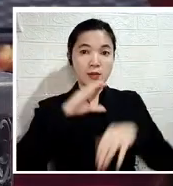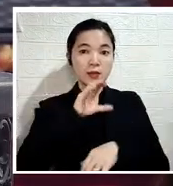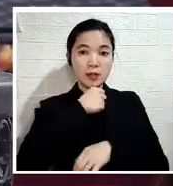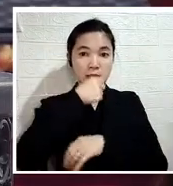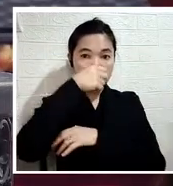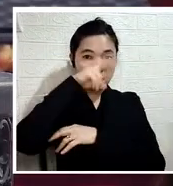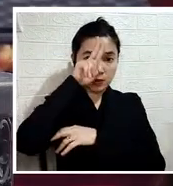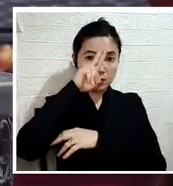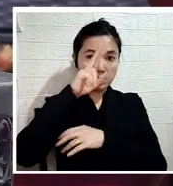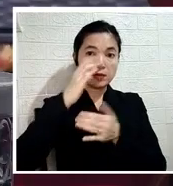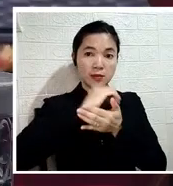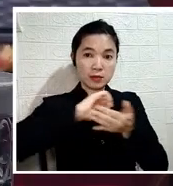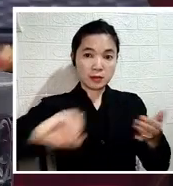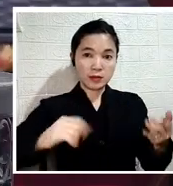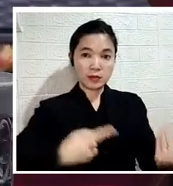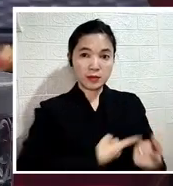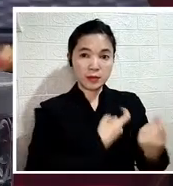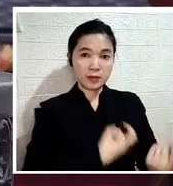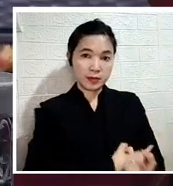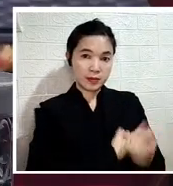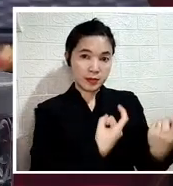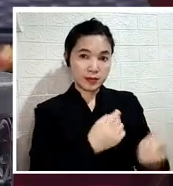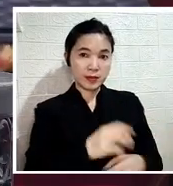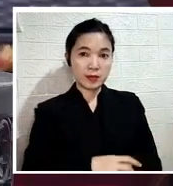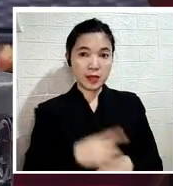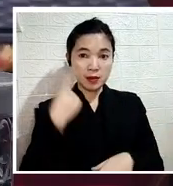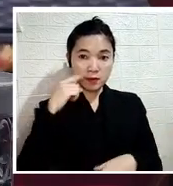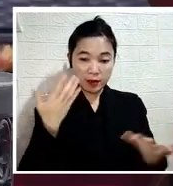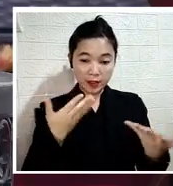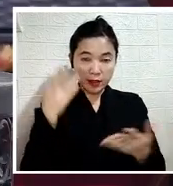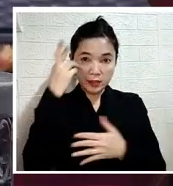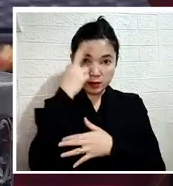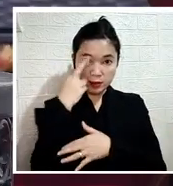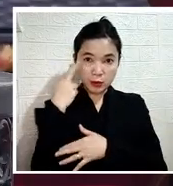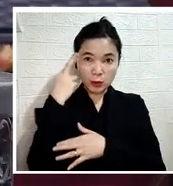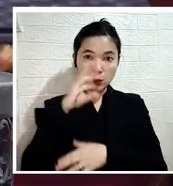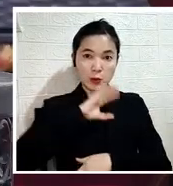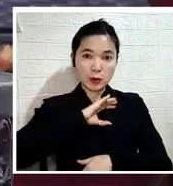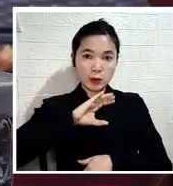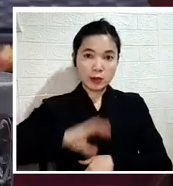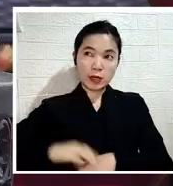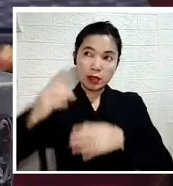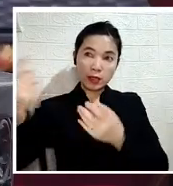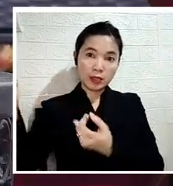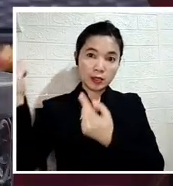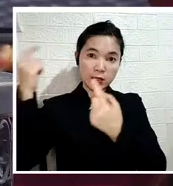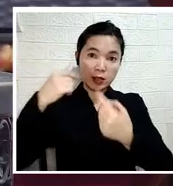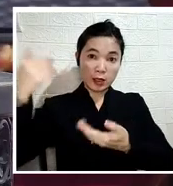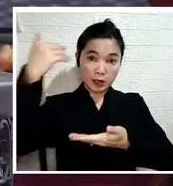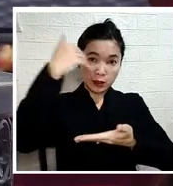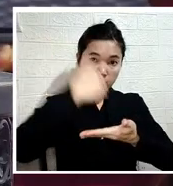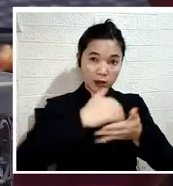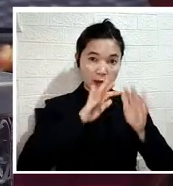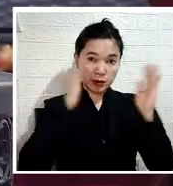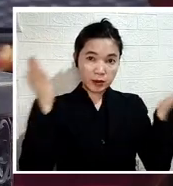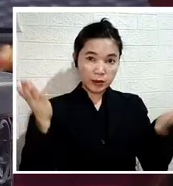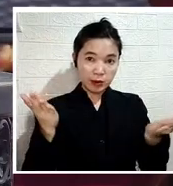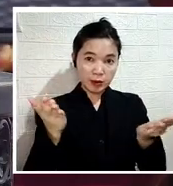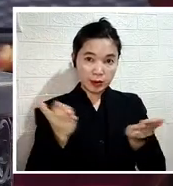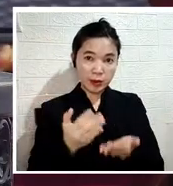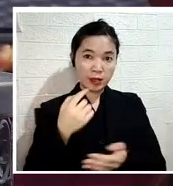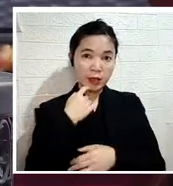sins. For this reason, when Christ came into the world, he said,